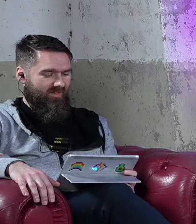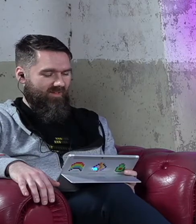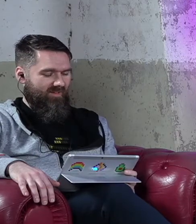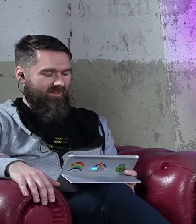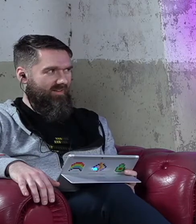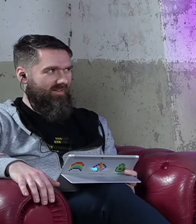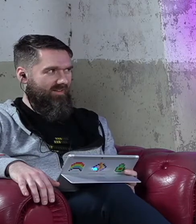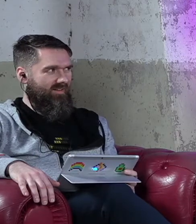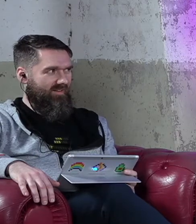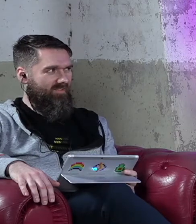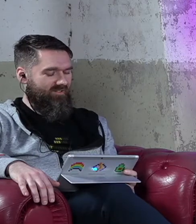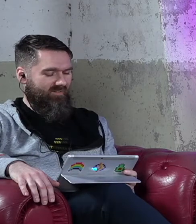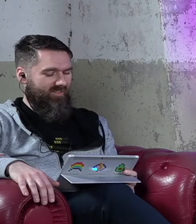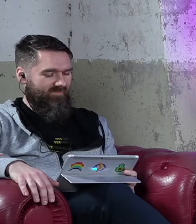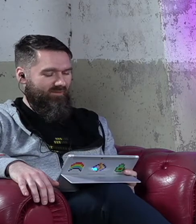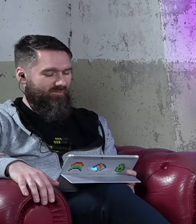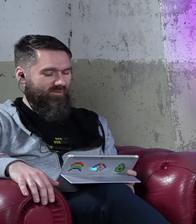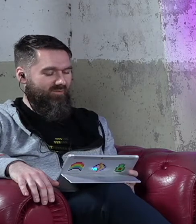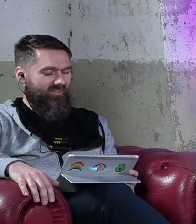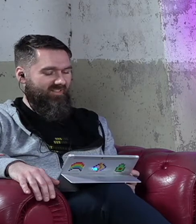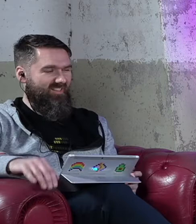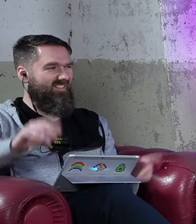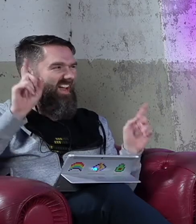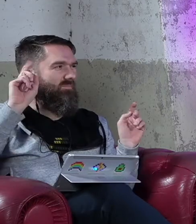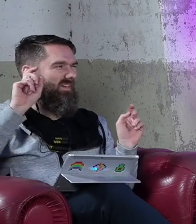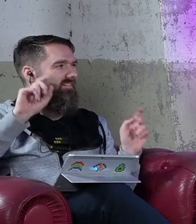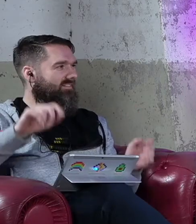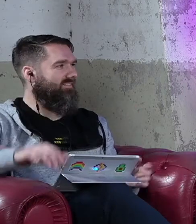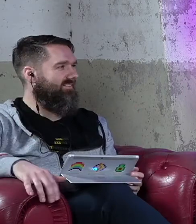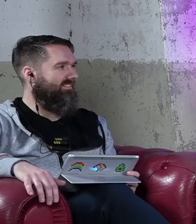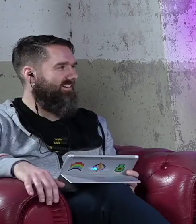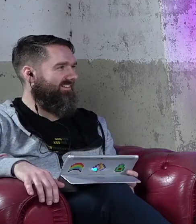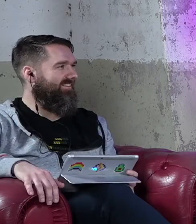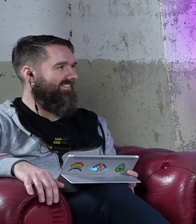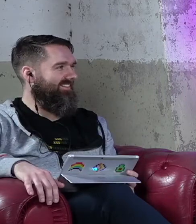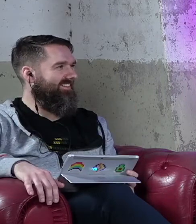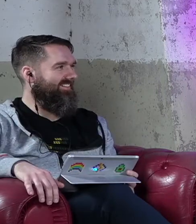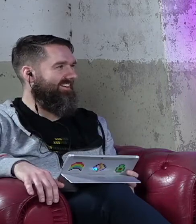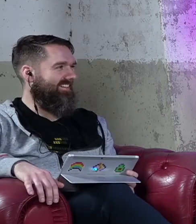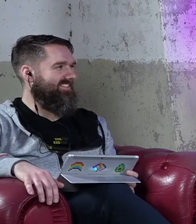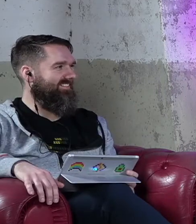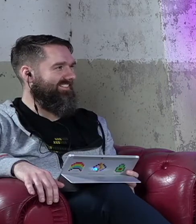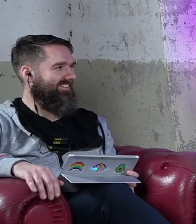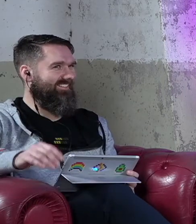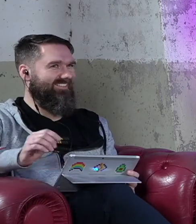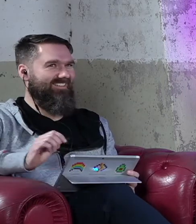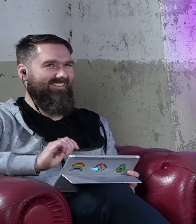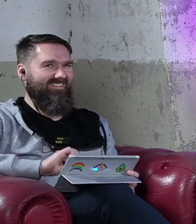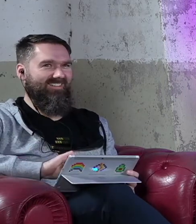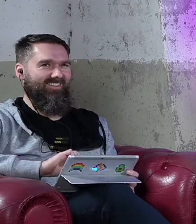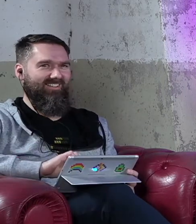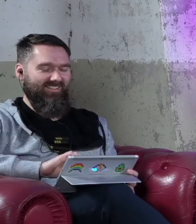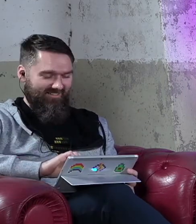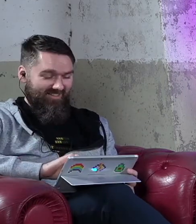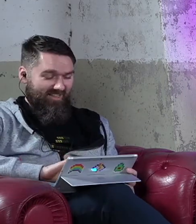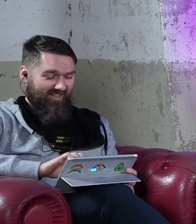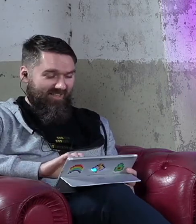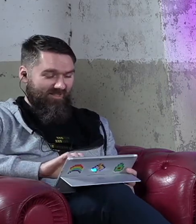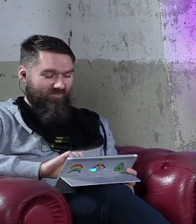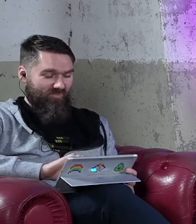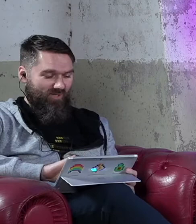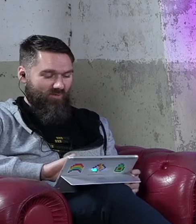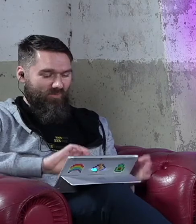should get started, shouldn't we? I think so. I think we covered all the admin. Yeah, the house rules. Yeah, exactly. Yeah. Right. All right.